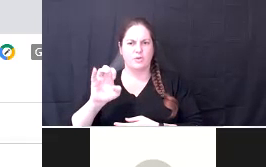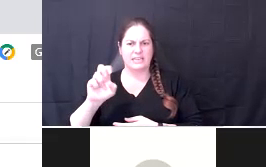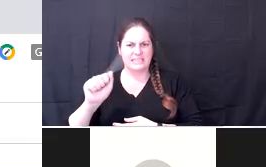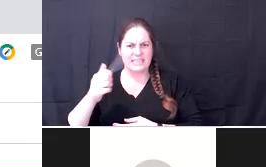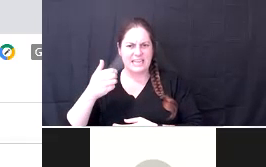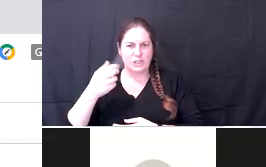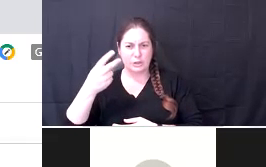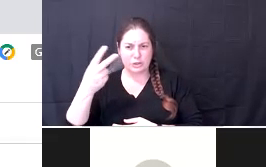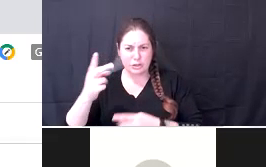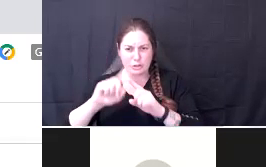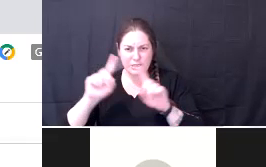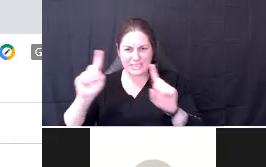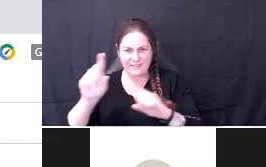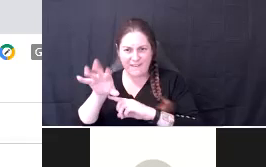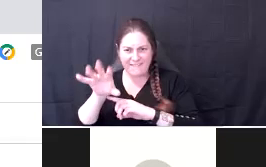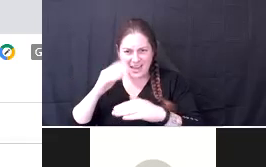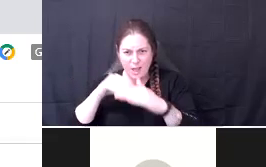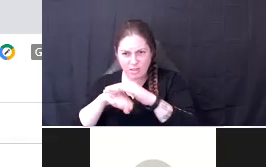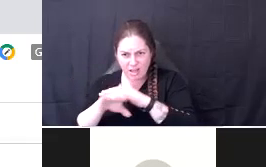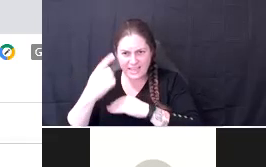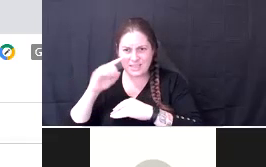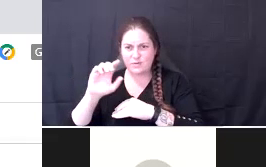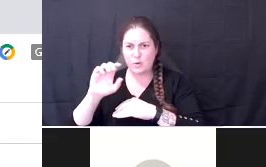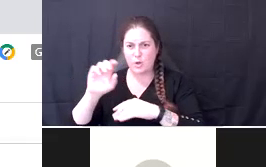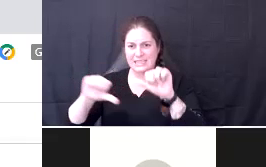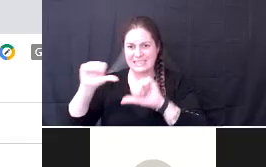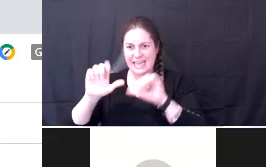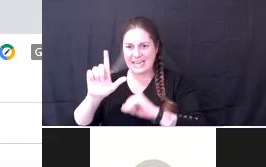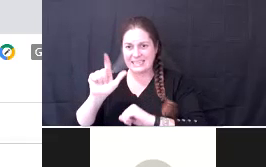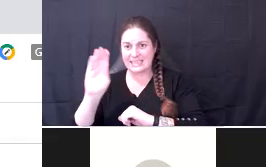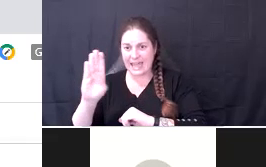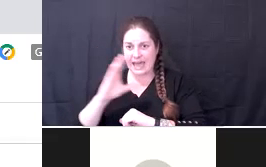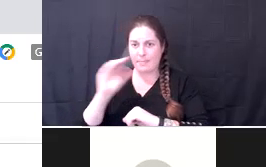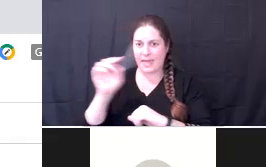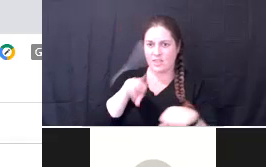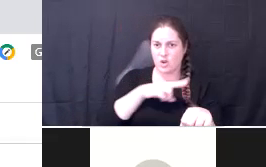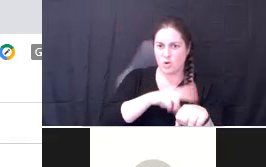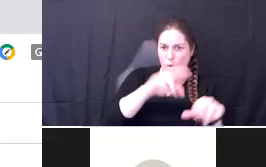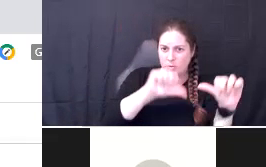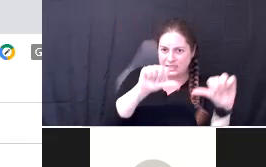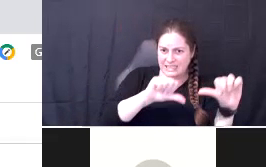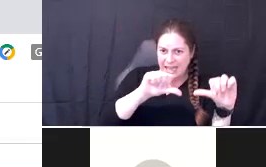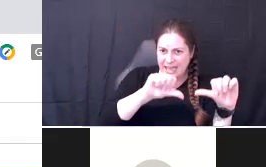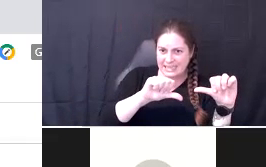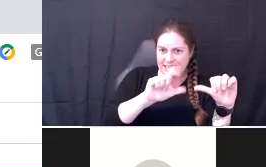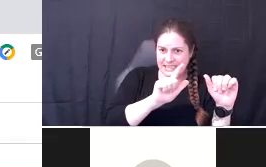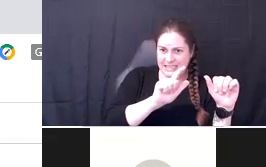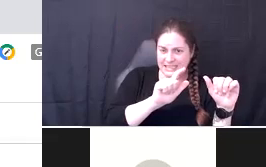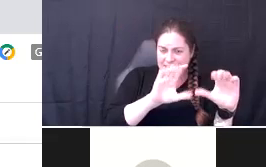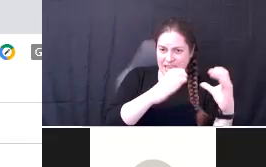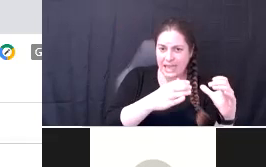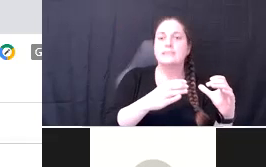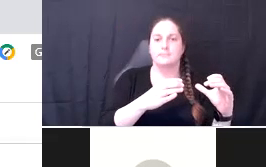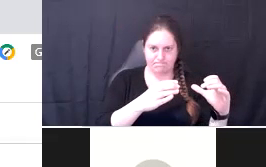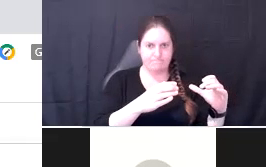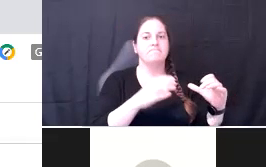from the from the for the science lab and the regular science class. Yes, this is the lecture class. The lab is a totally separate